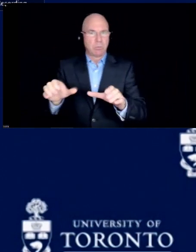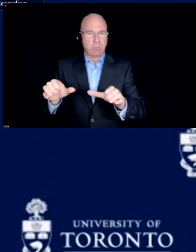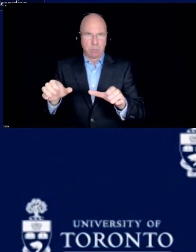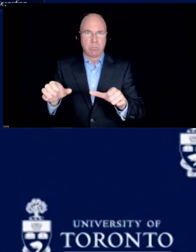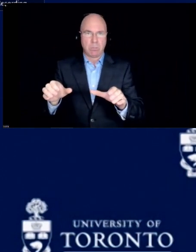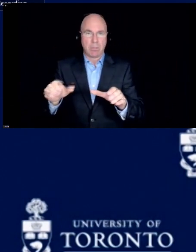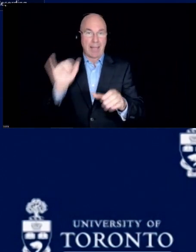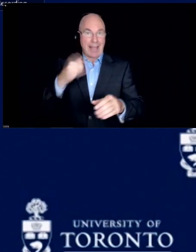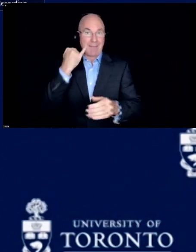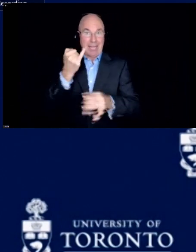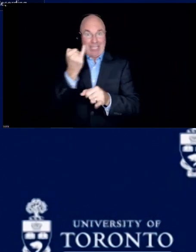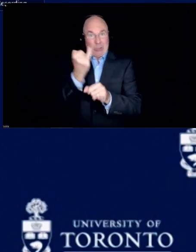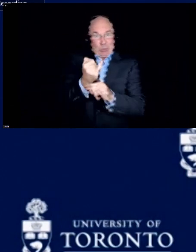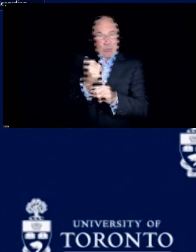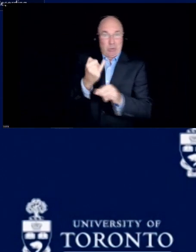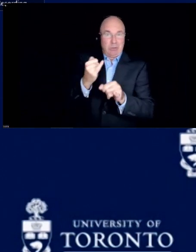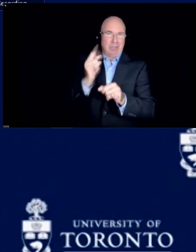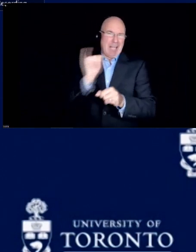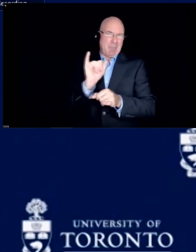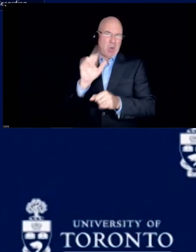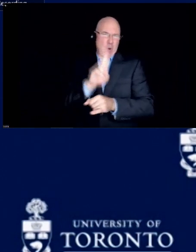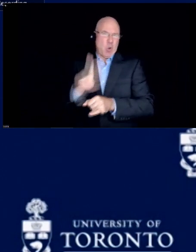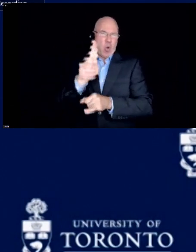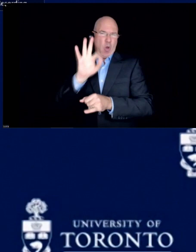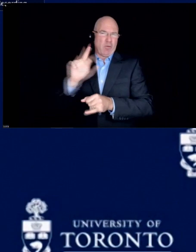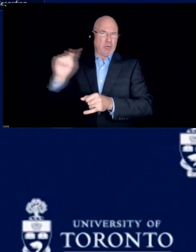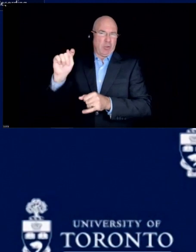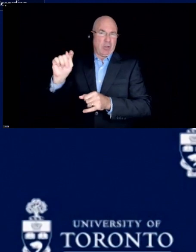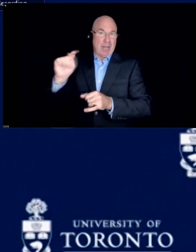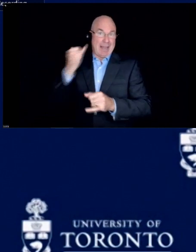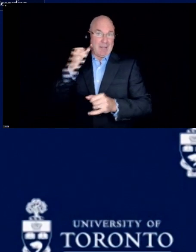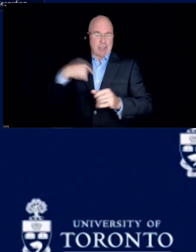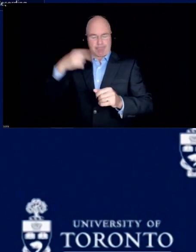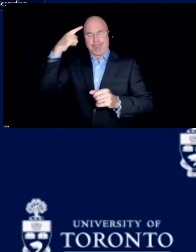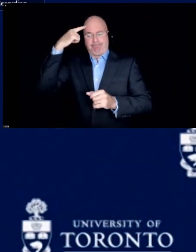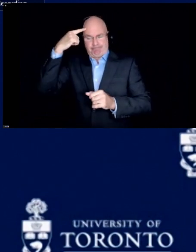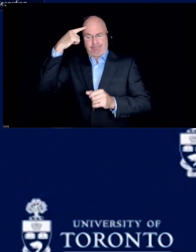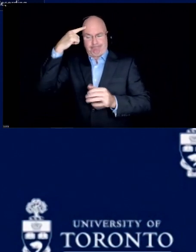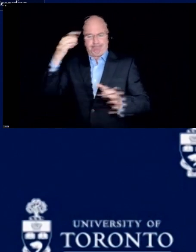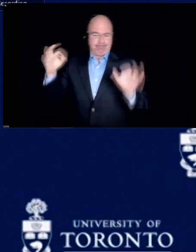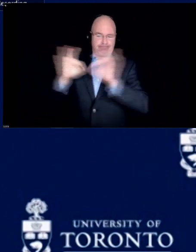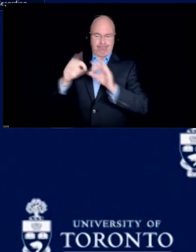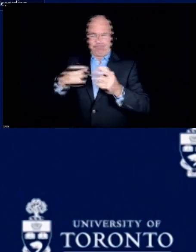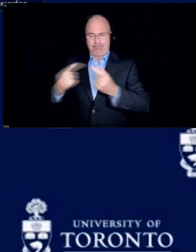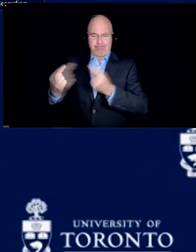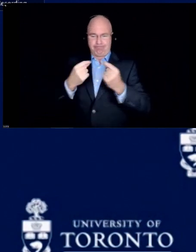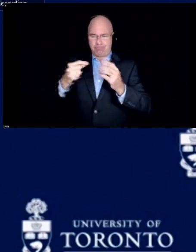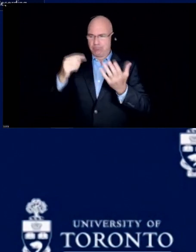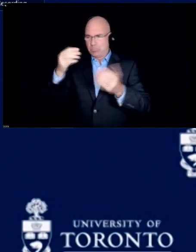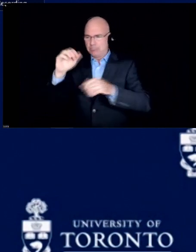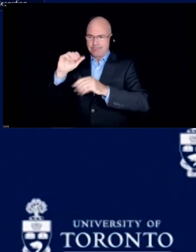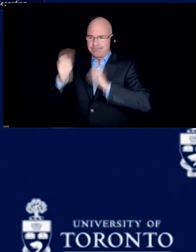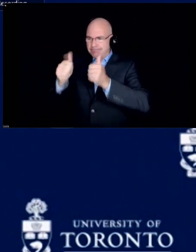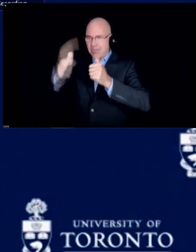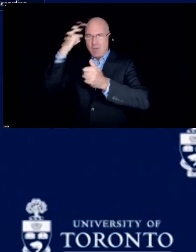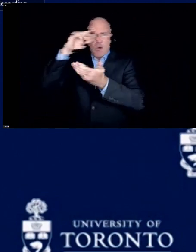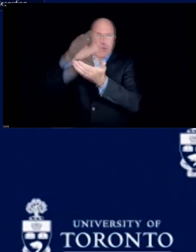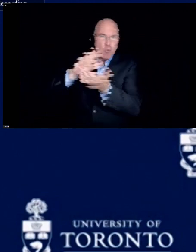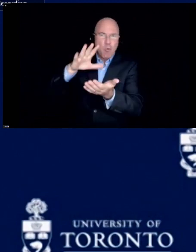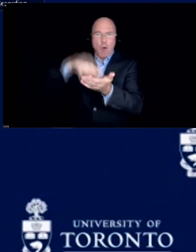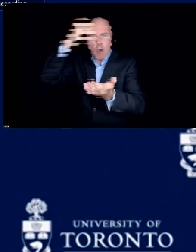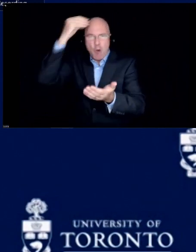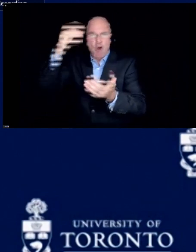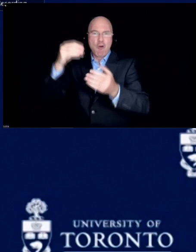minded institution like ours, who pride ourselves as knowledge-creating locations and learning